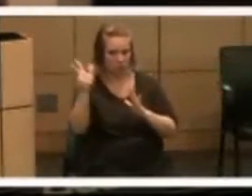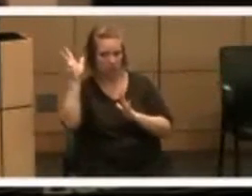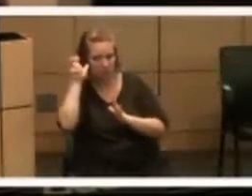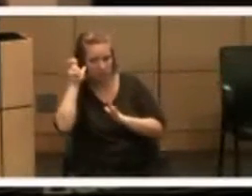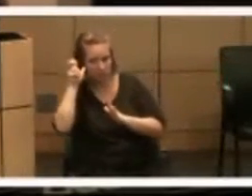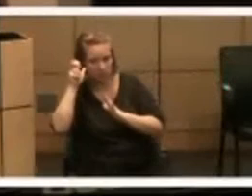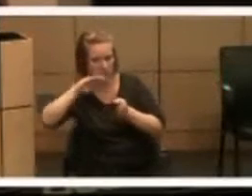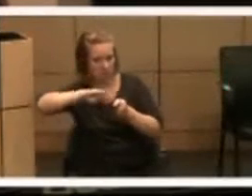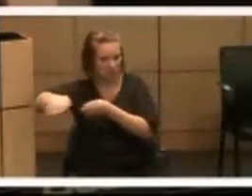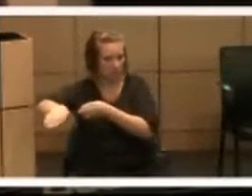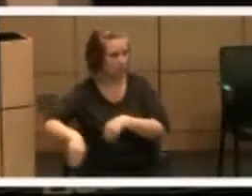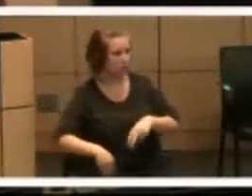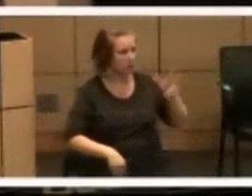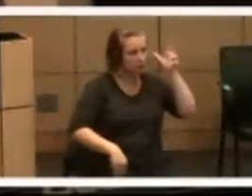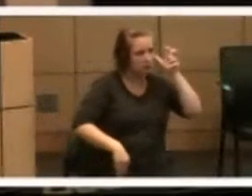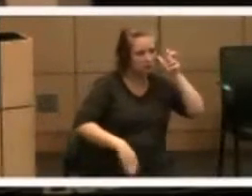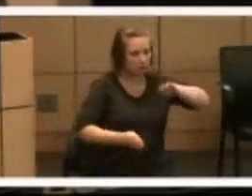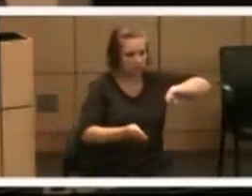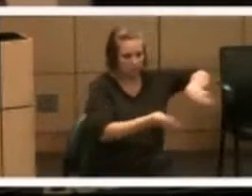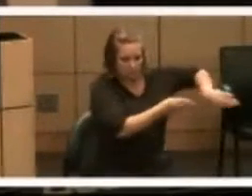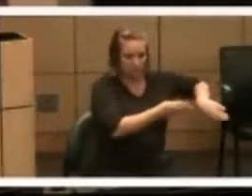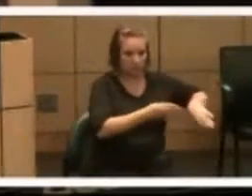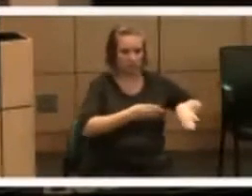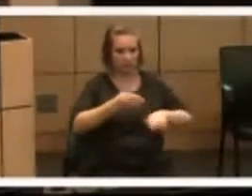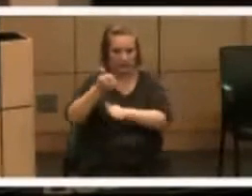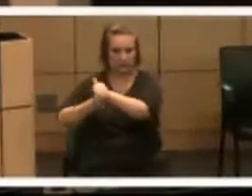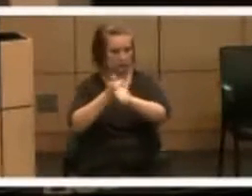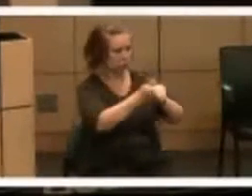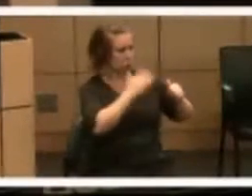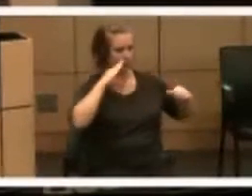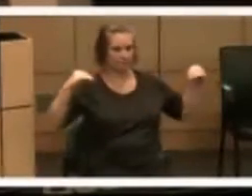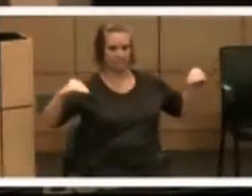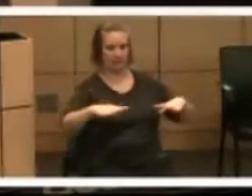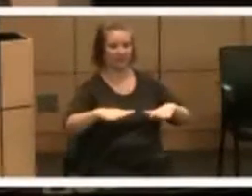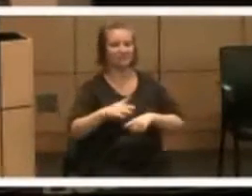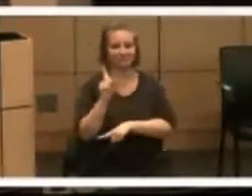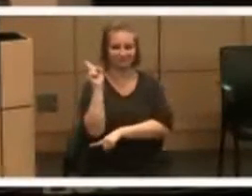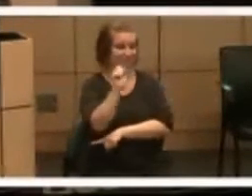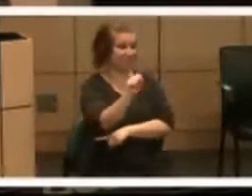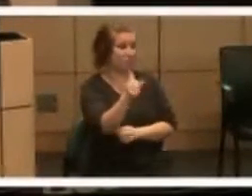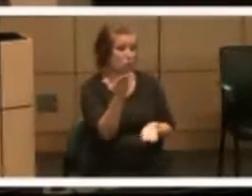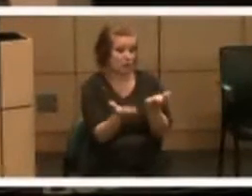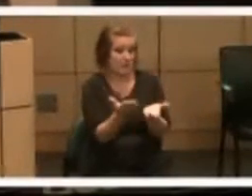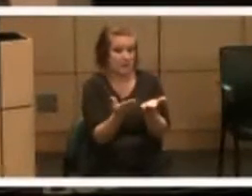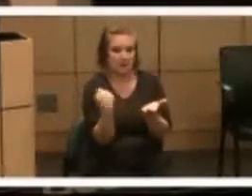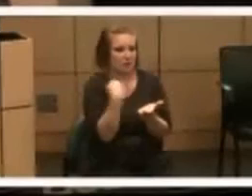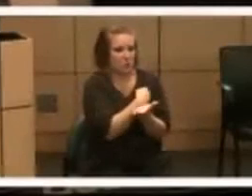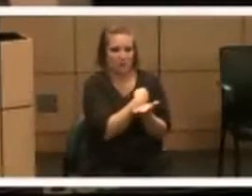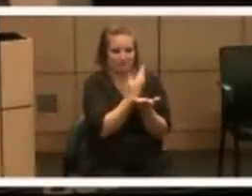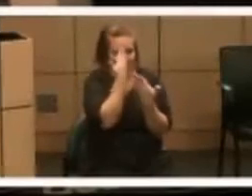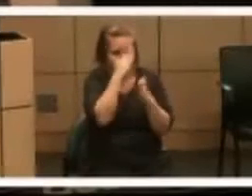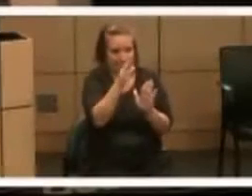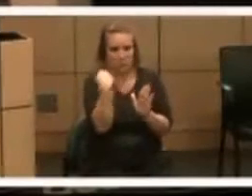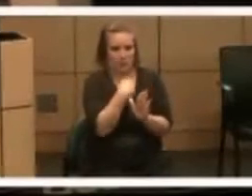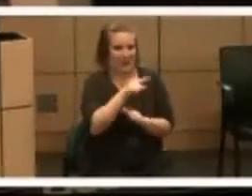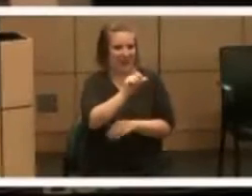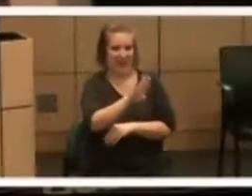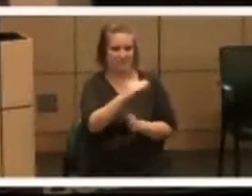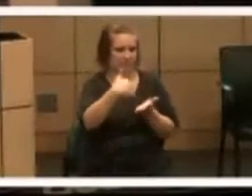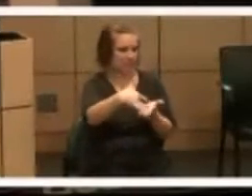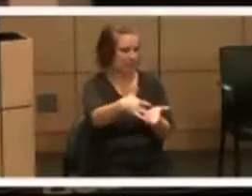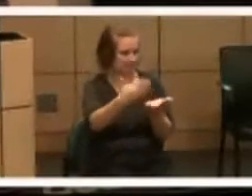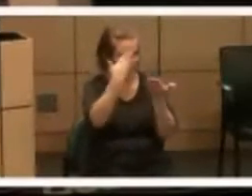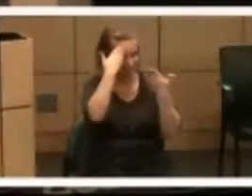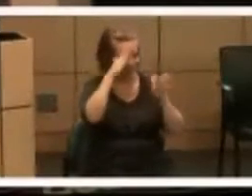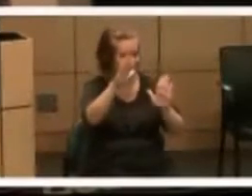there? Does each of those affect it? So probably. We're not there yet, you know, in terms of the lab. So one